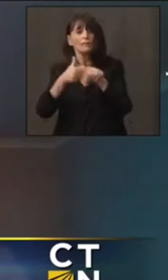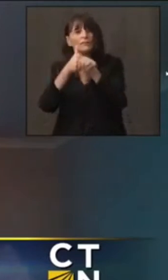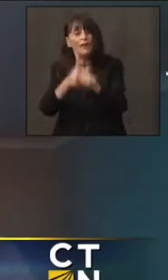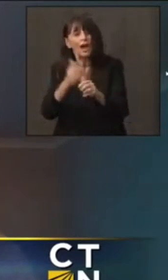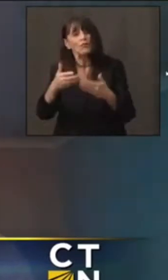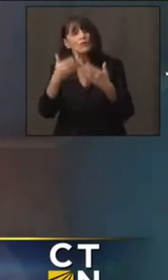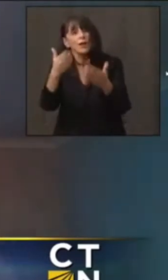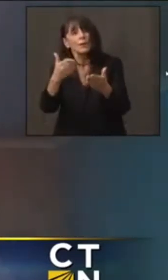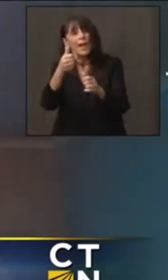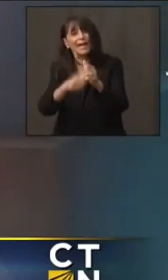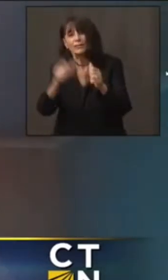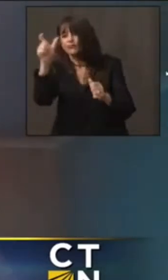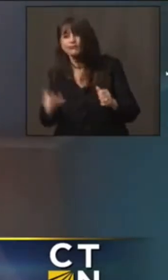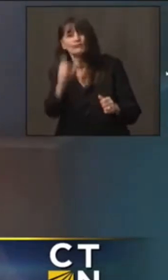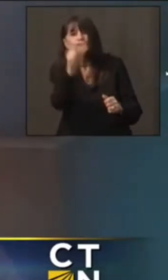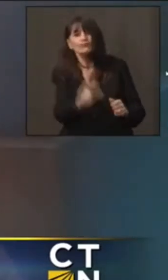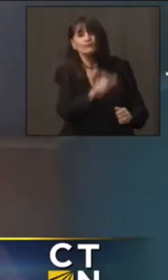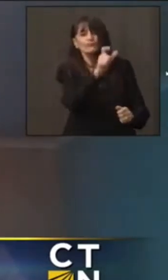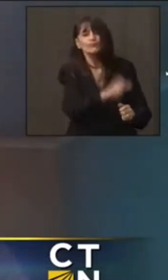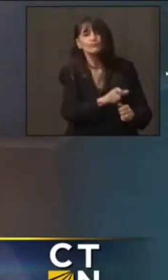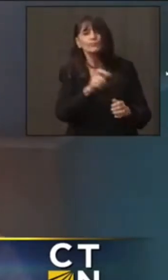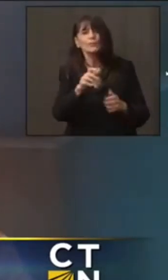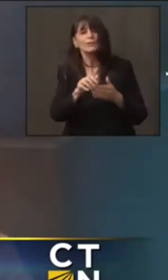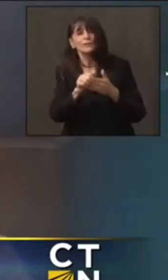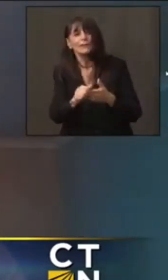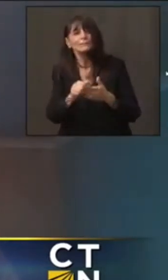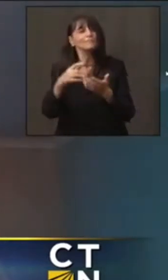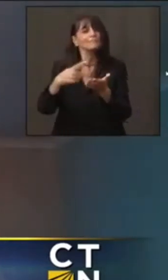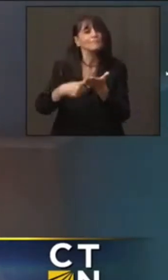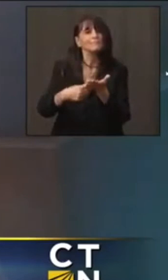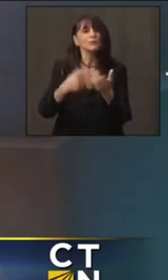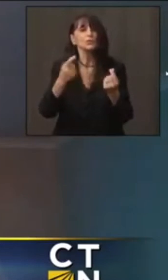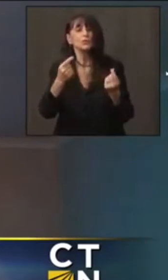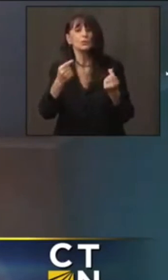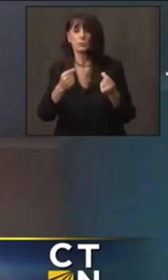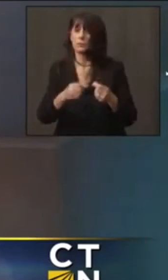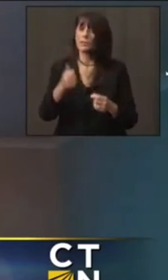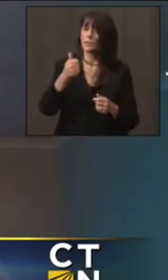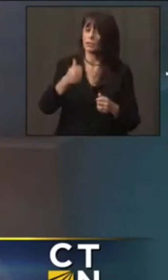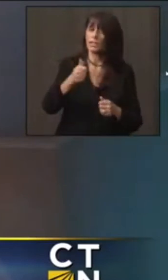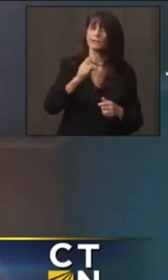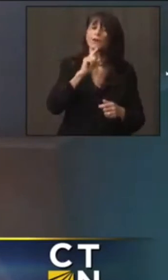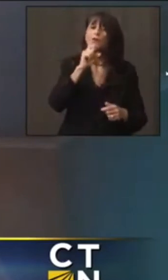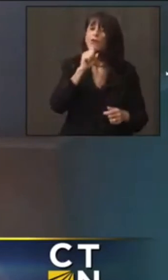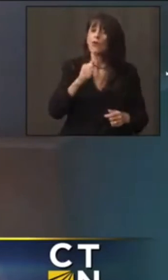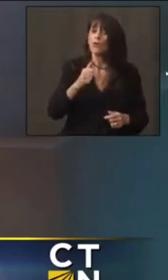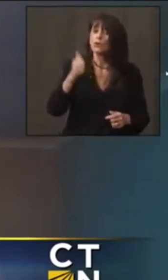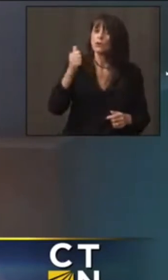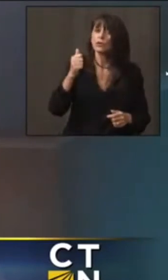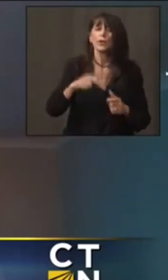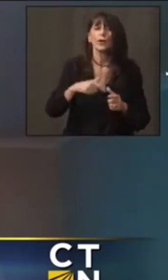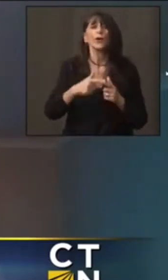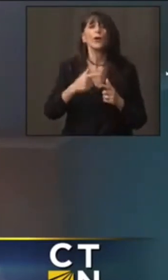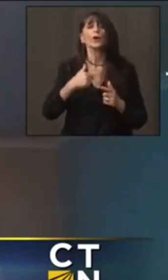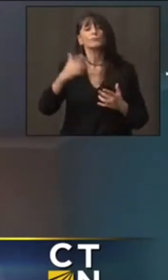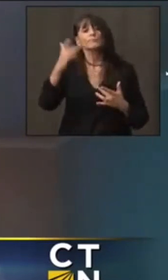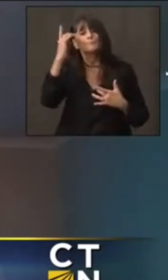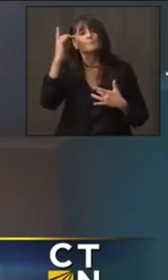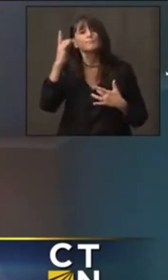we're recommending, particularly if you're an older individual or you have a high-risk